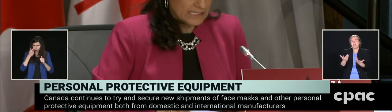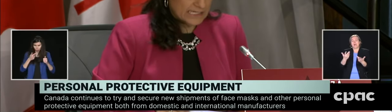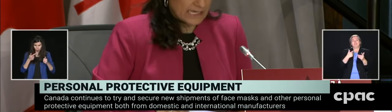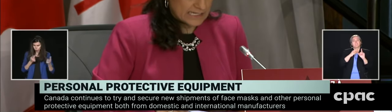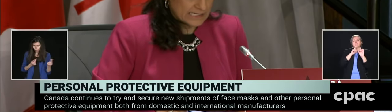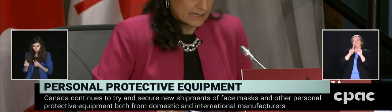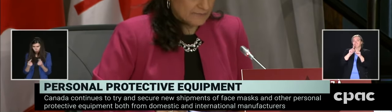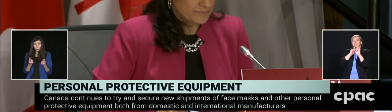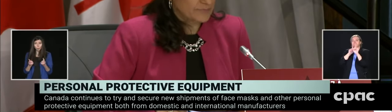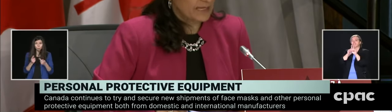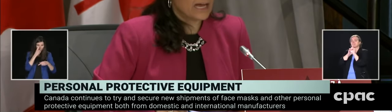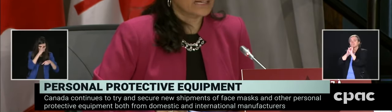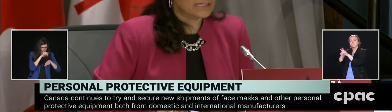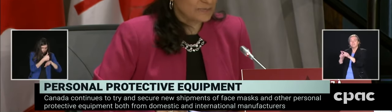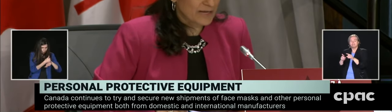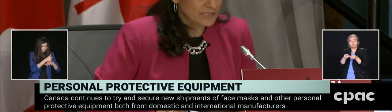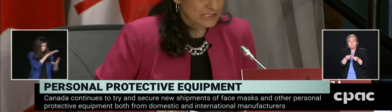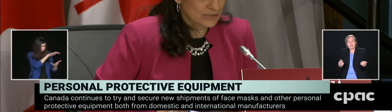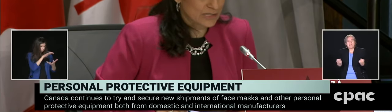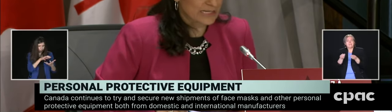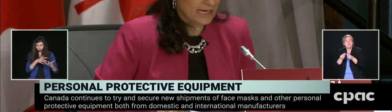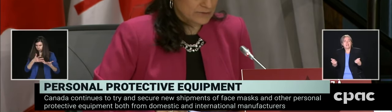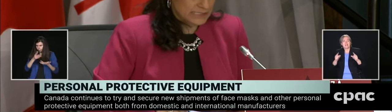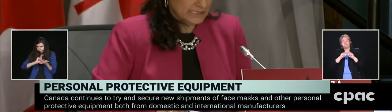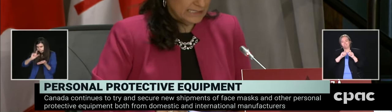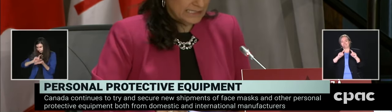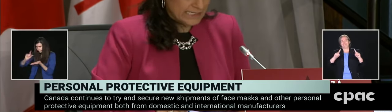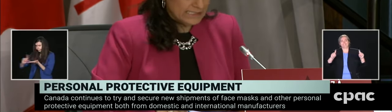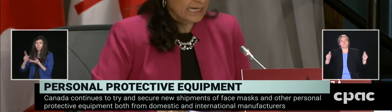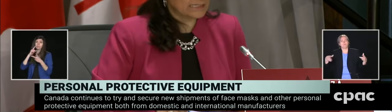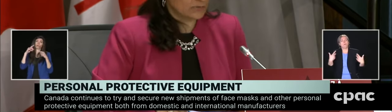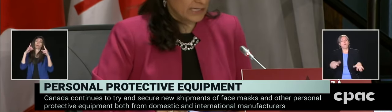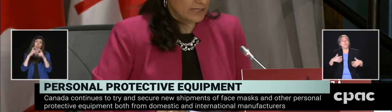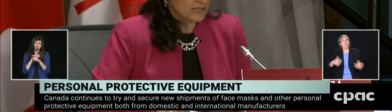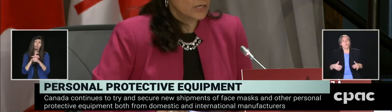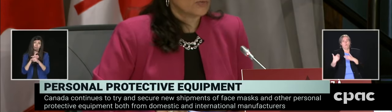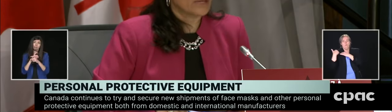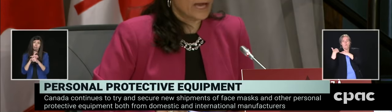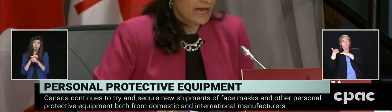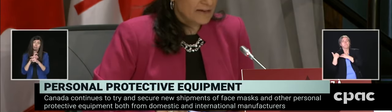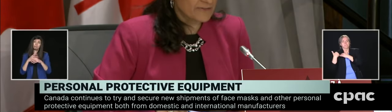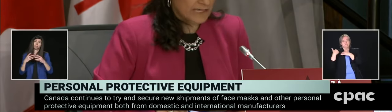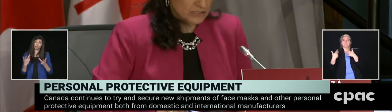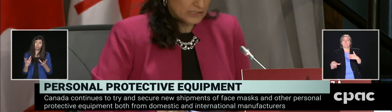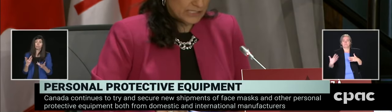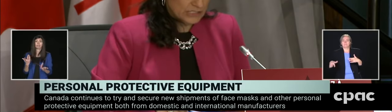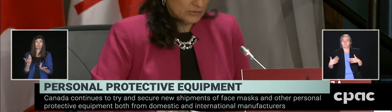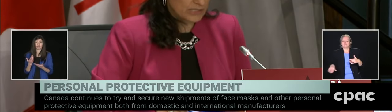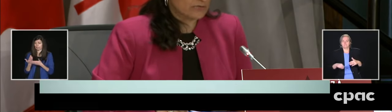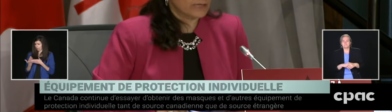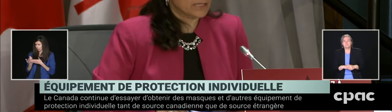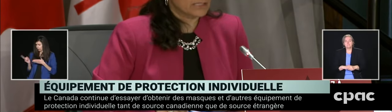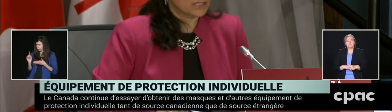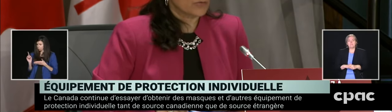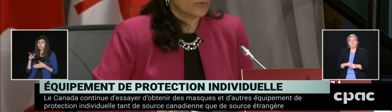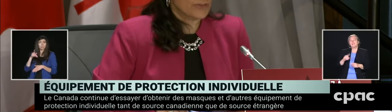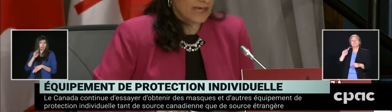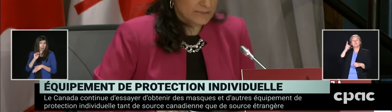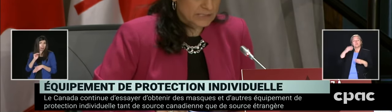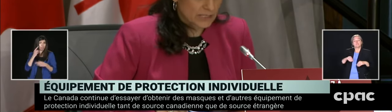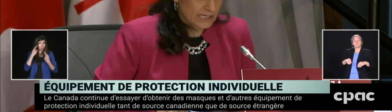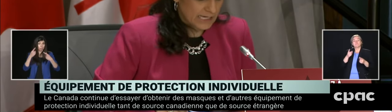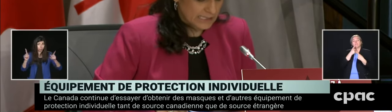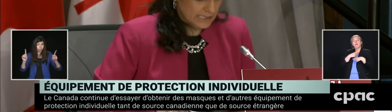arrive in Canada, as the Prime Minister announced late last week, we have entered into an agreement